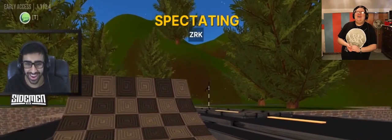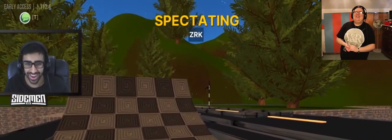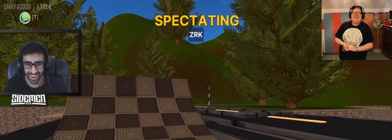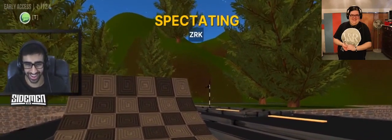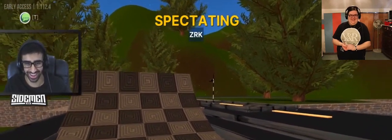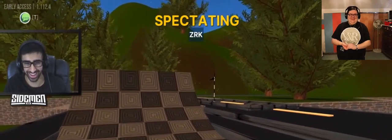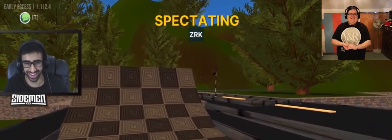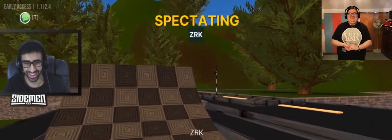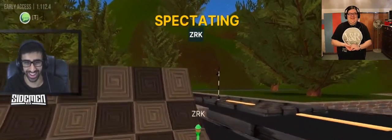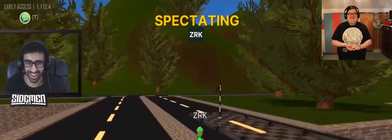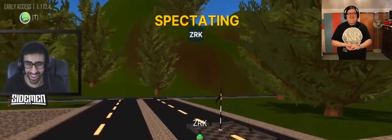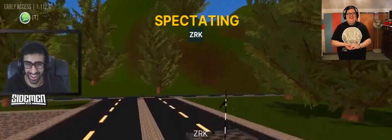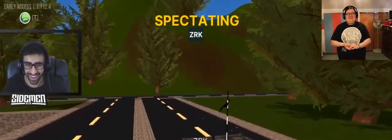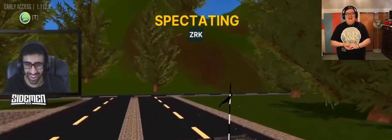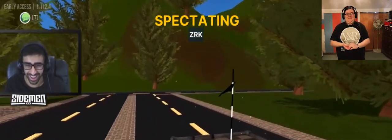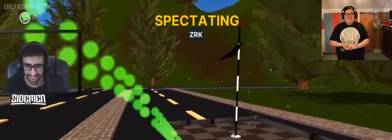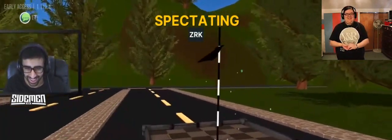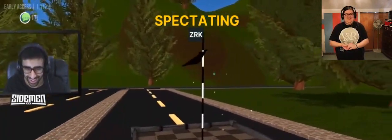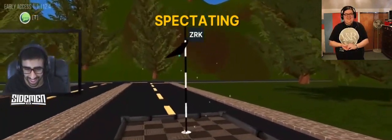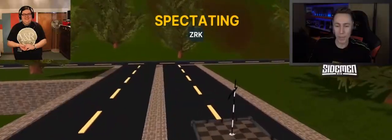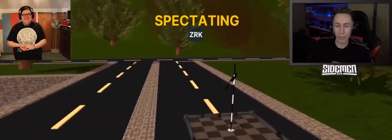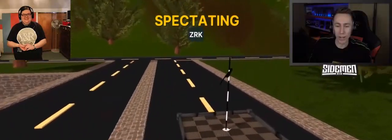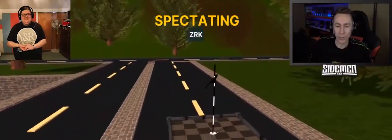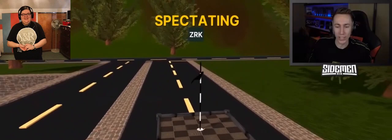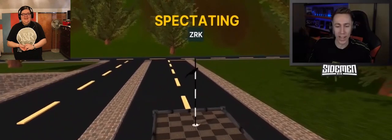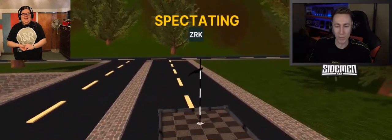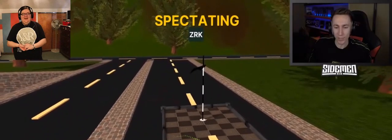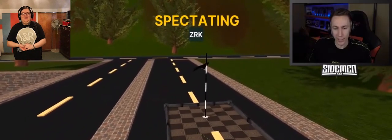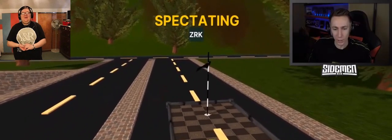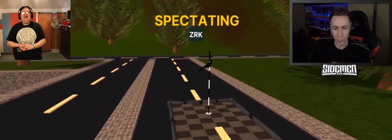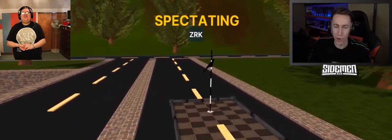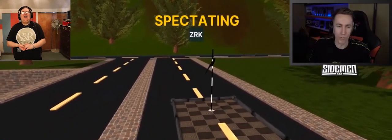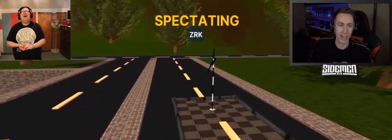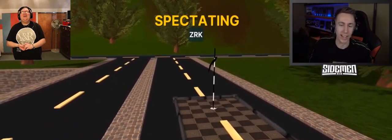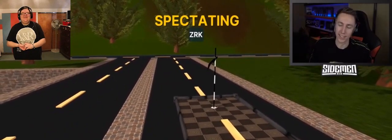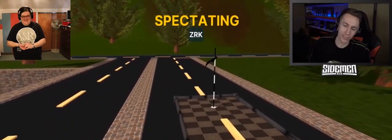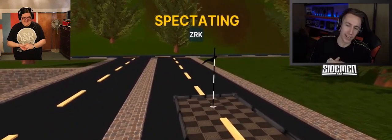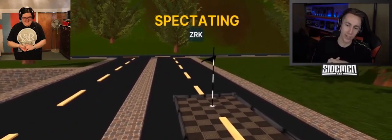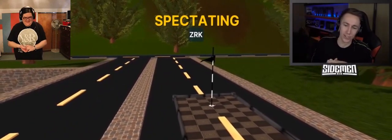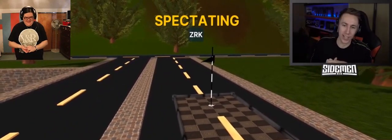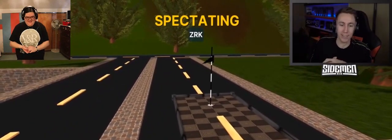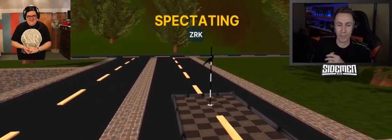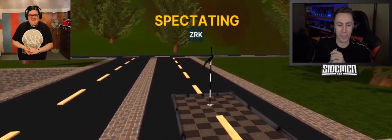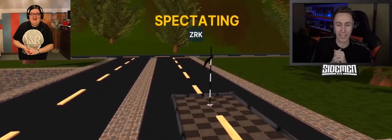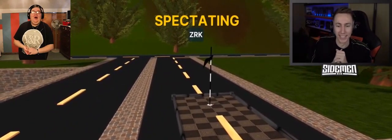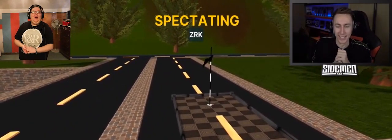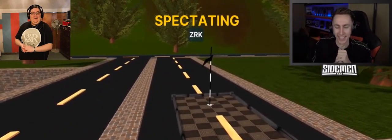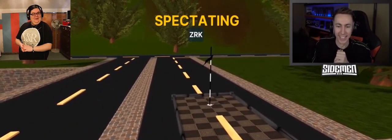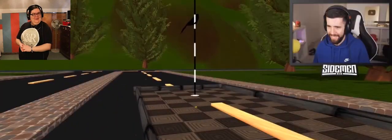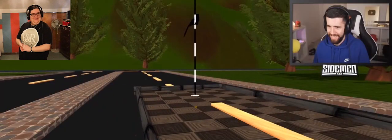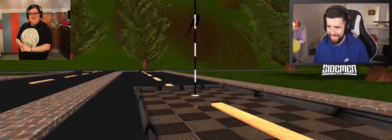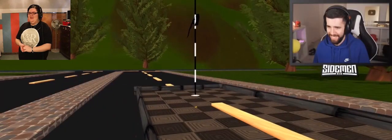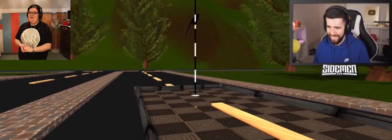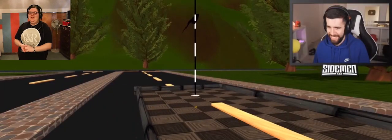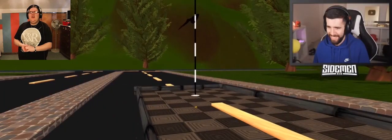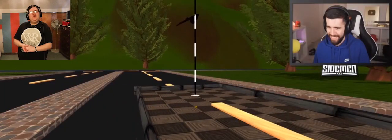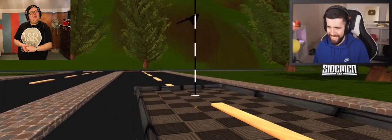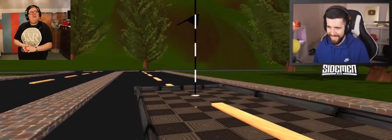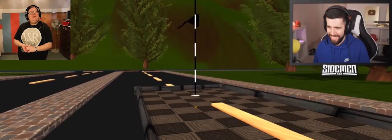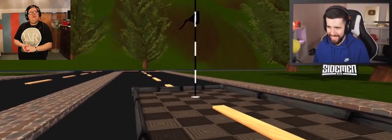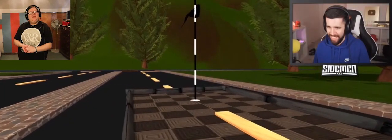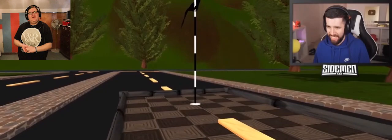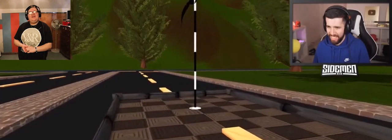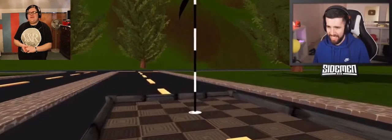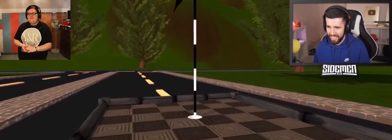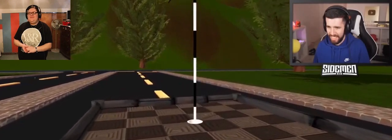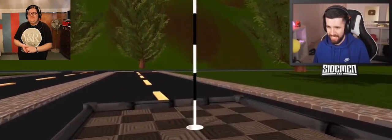leaderboard. Oh my goodness, Vic. Savage. It'd be a real shame. Reddit content from this. Oh. You